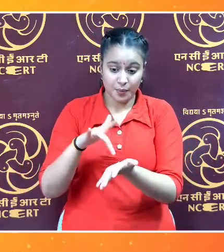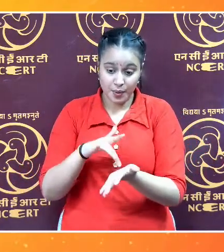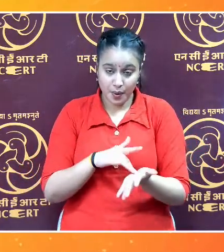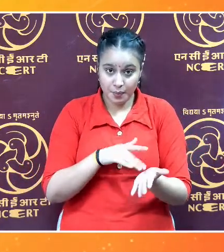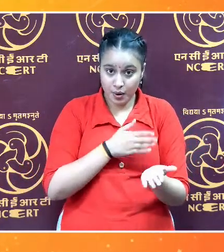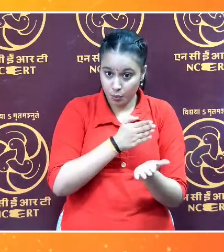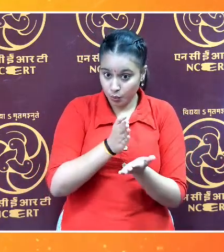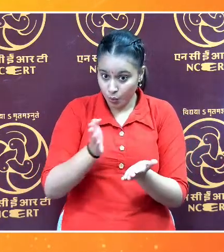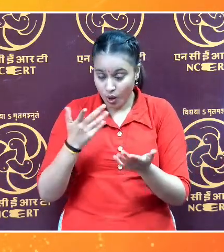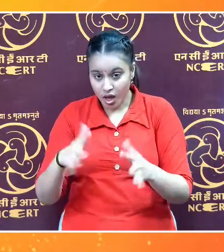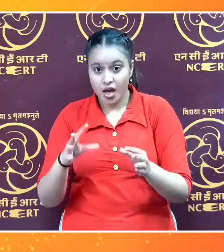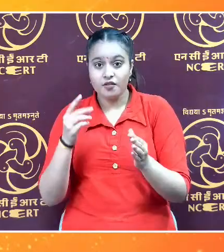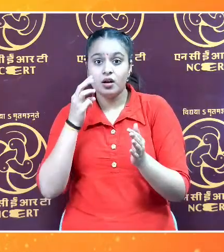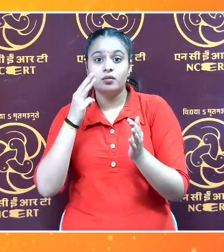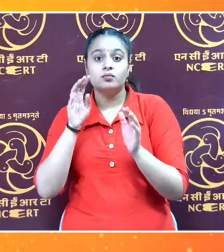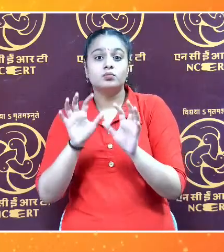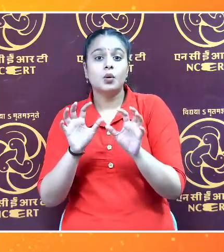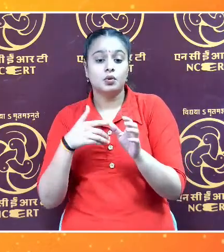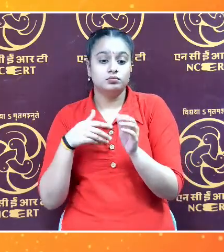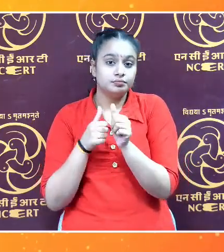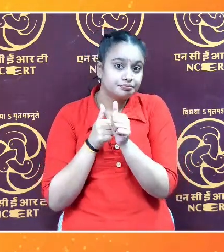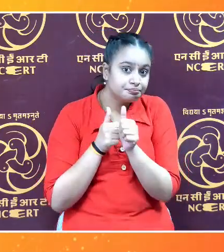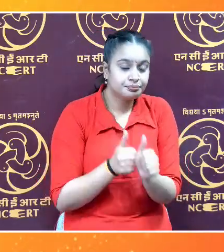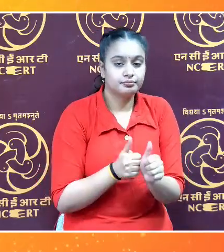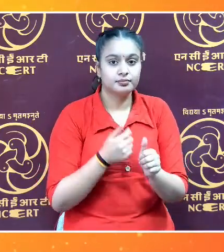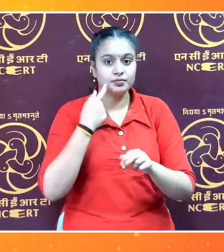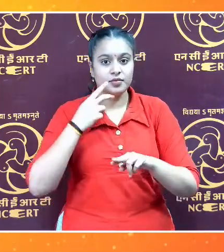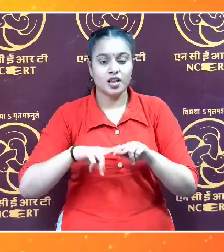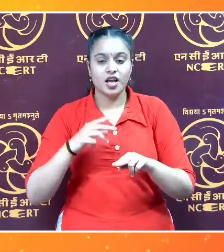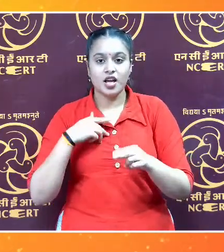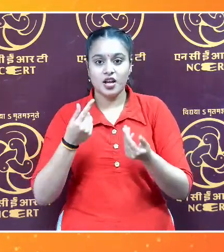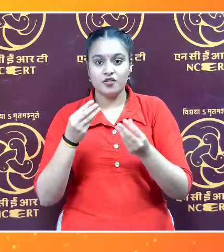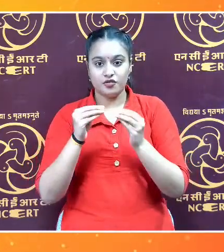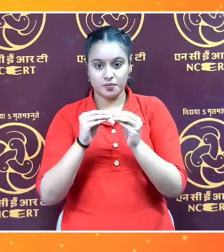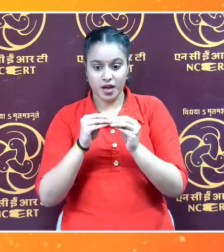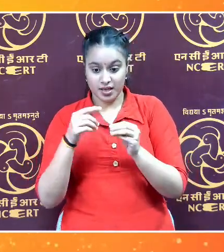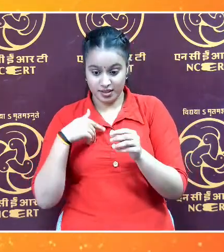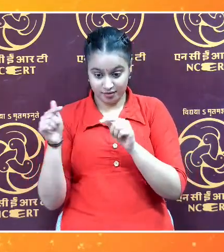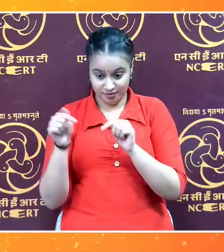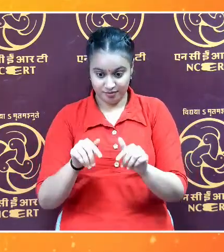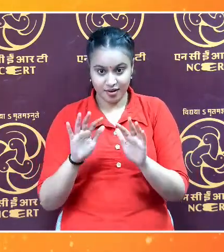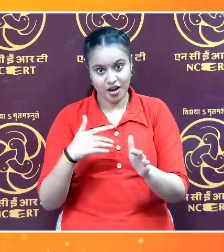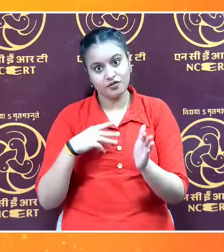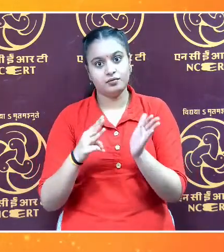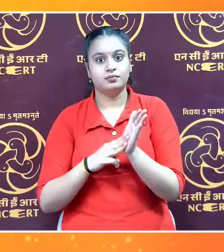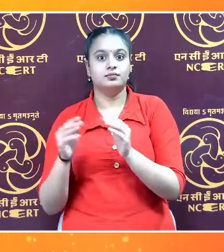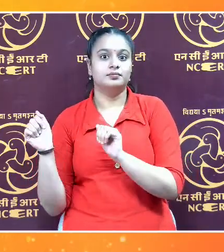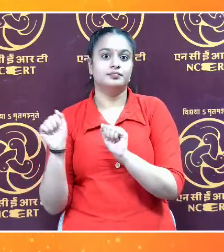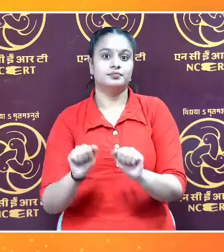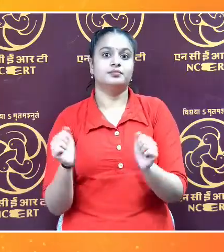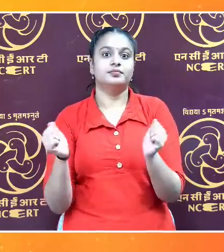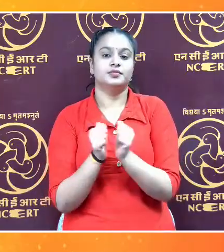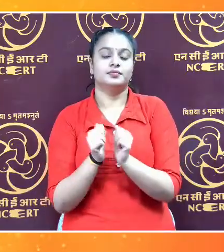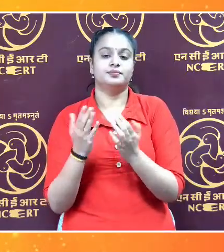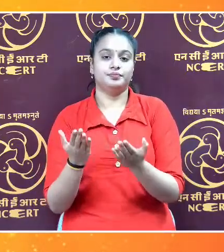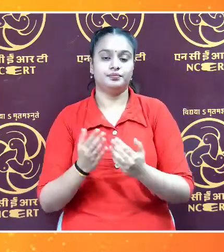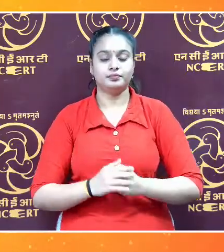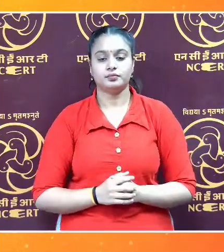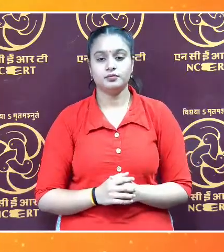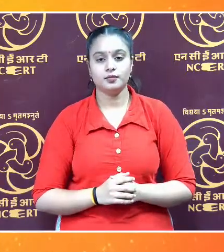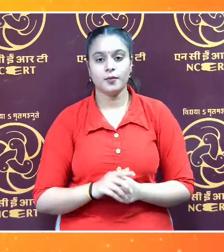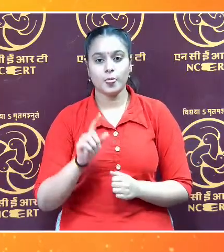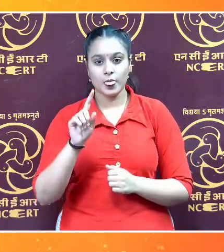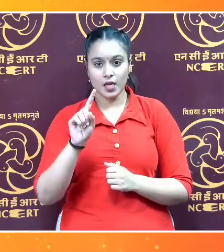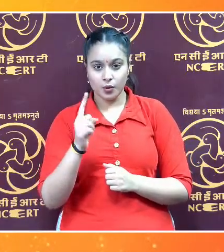him. So, when we invited Badal to the studio, Moti followed him actually yes, here. that's why you have both of them together in front of you. Okay. Yes. So,